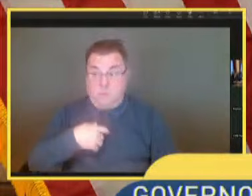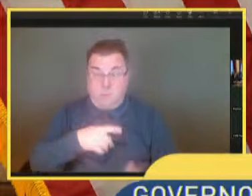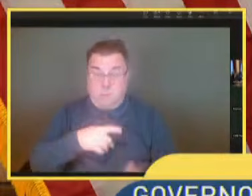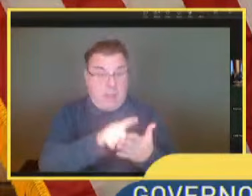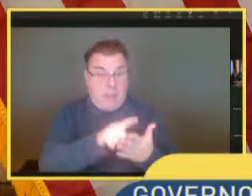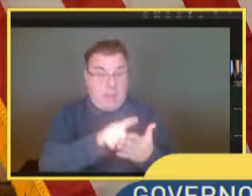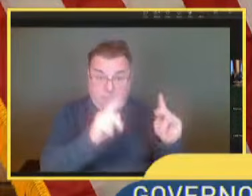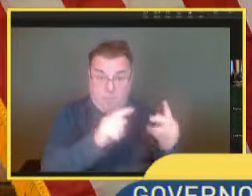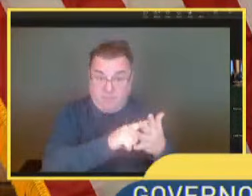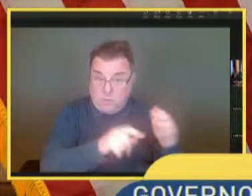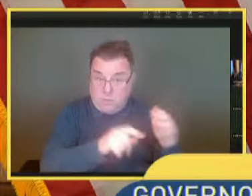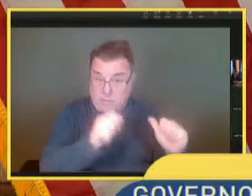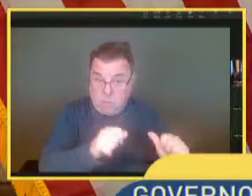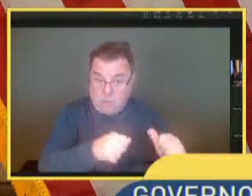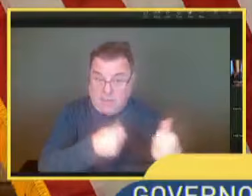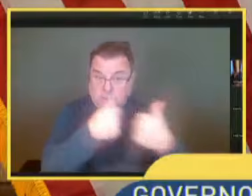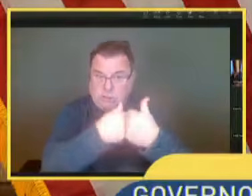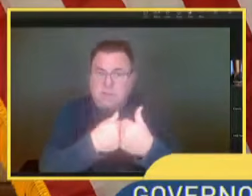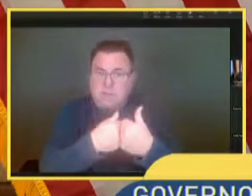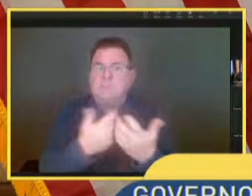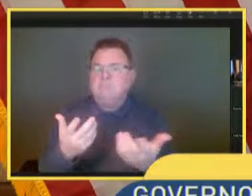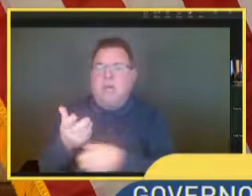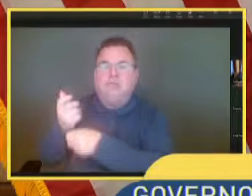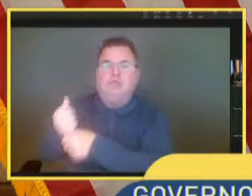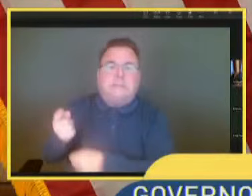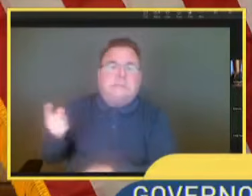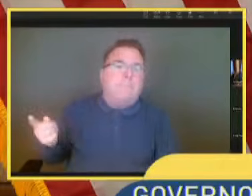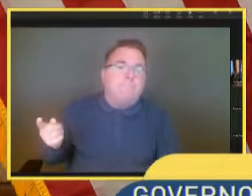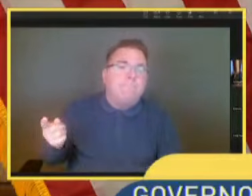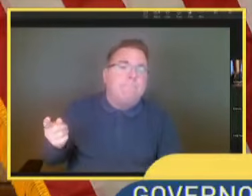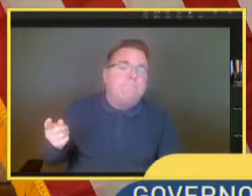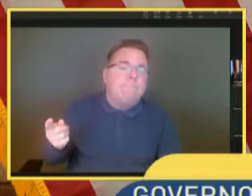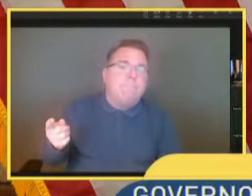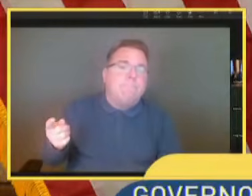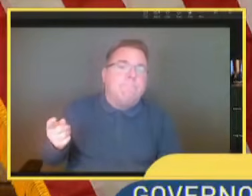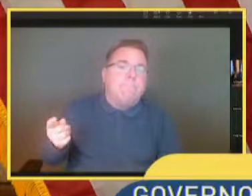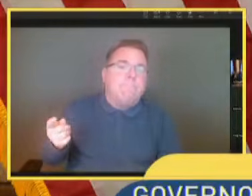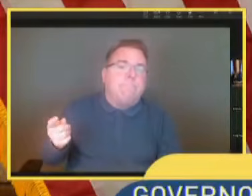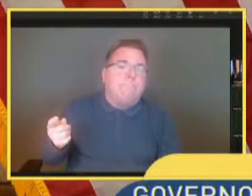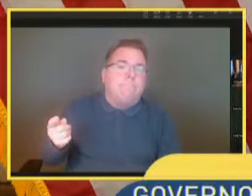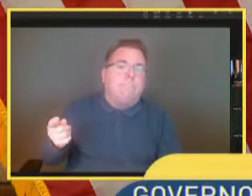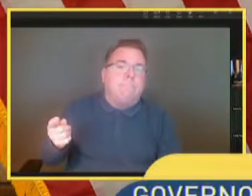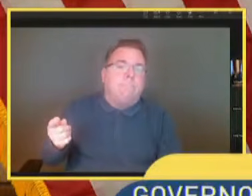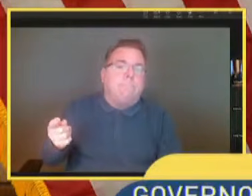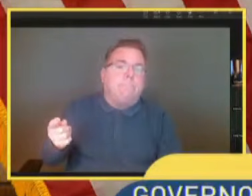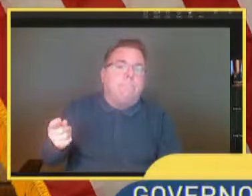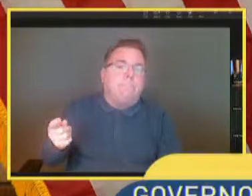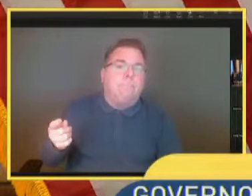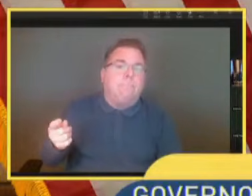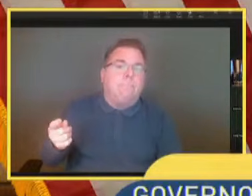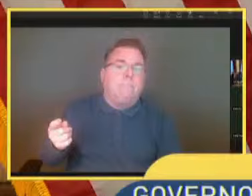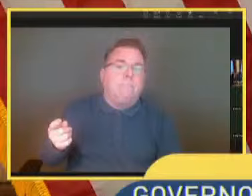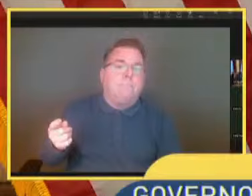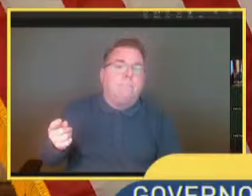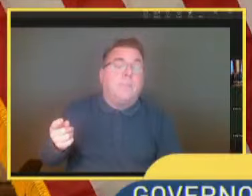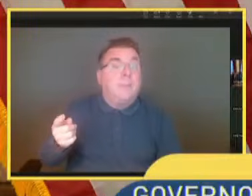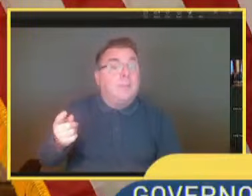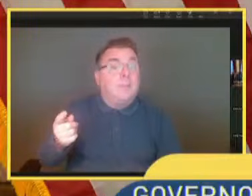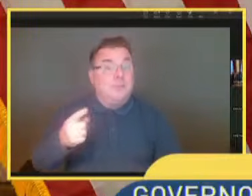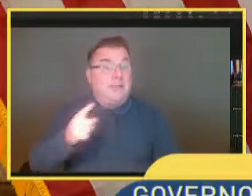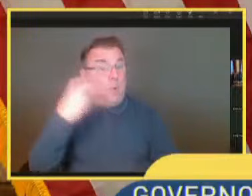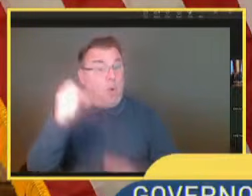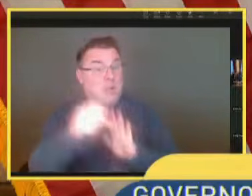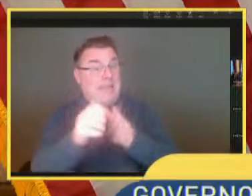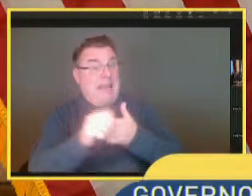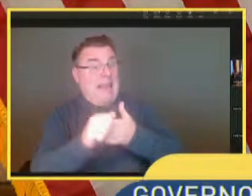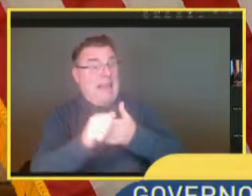on, we're not shy about doing that. That is an understatement. And they don't just do that. They're literally leading the nation as we have in the past. So, again, I don't